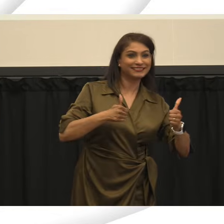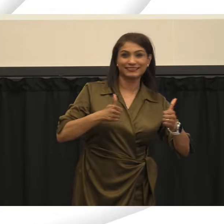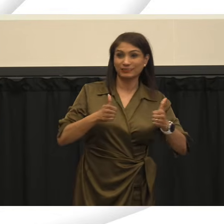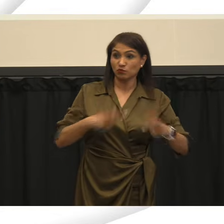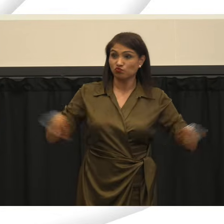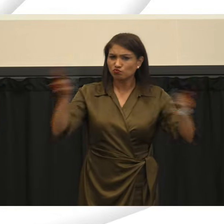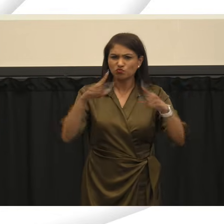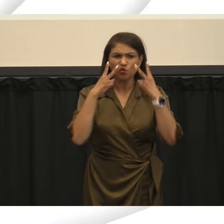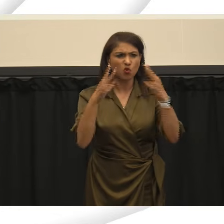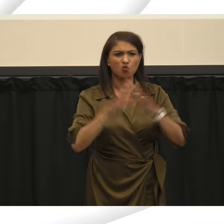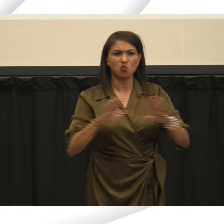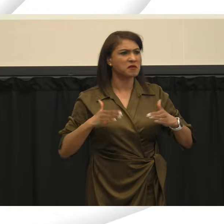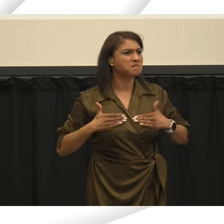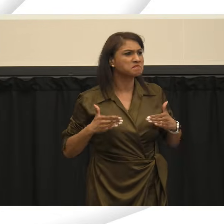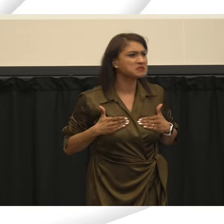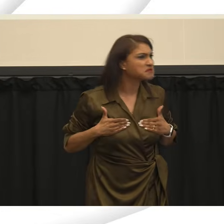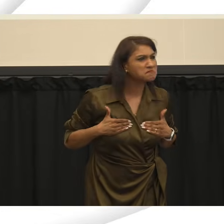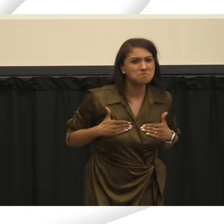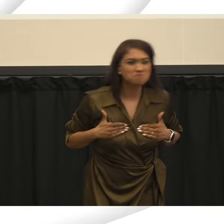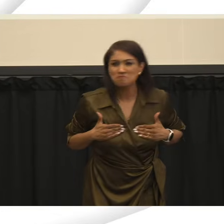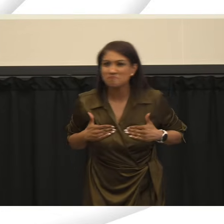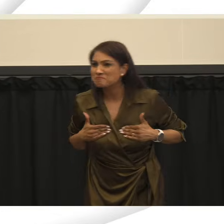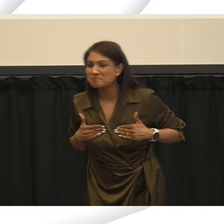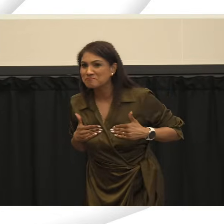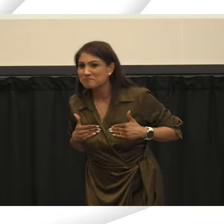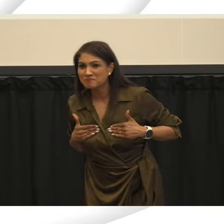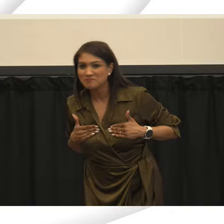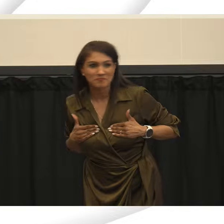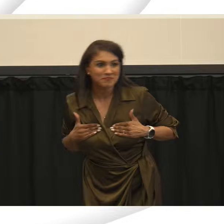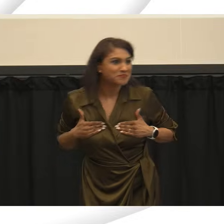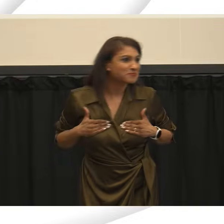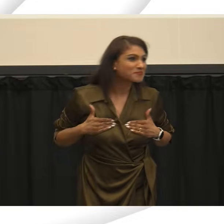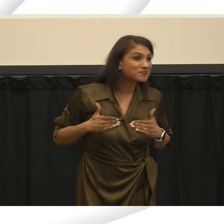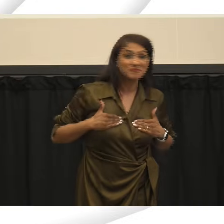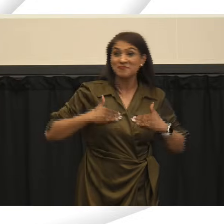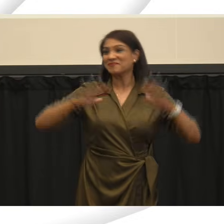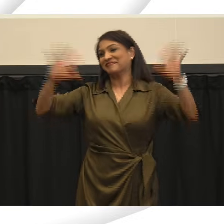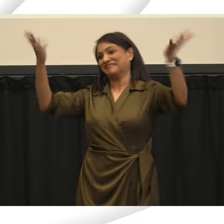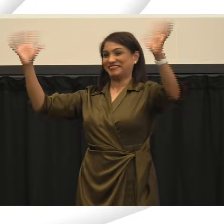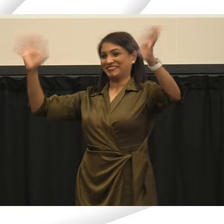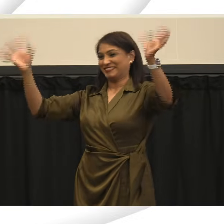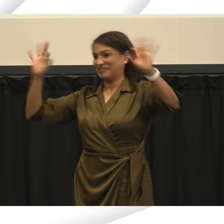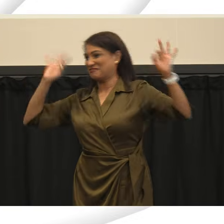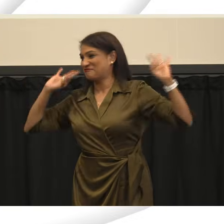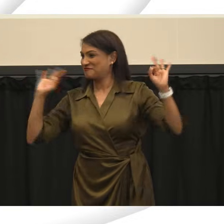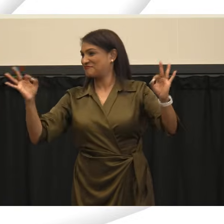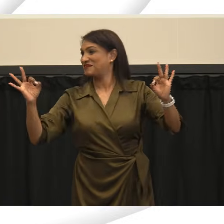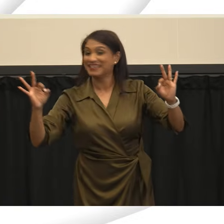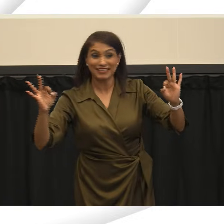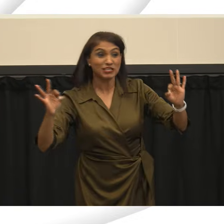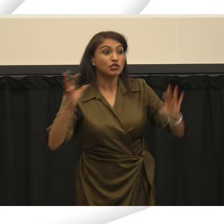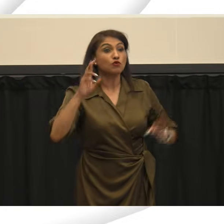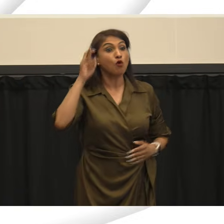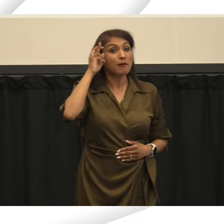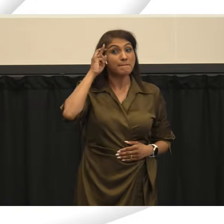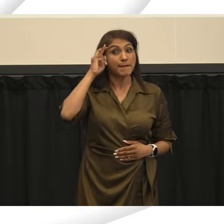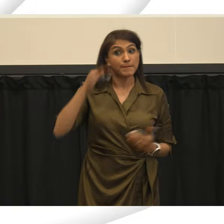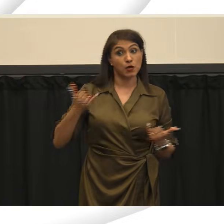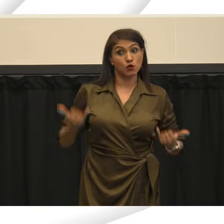here. Is everyone good? You don't look very happy to be here. I don't see any